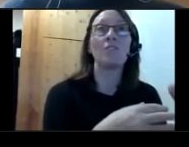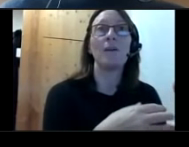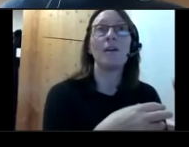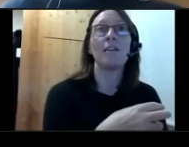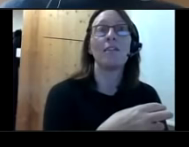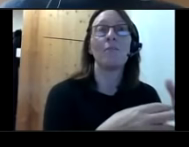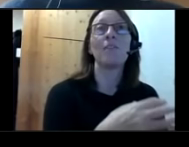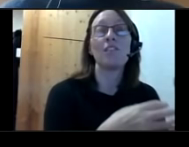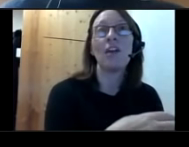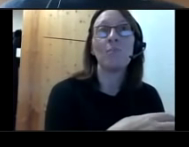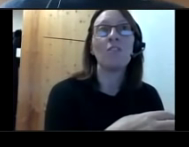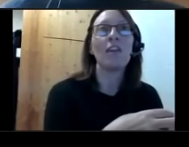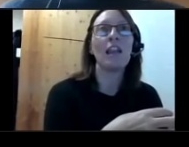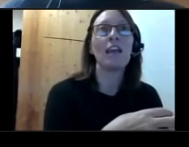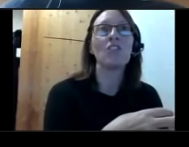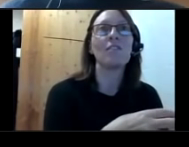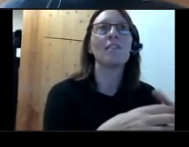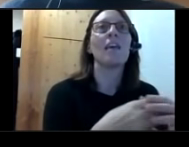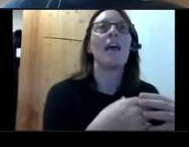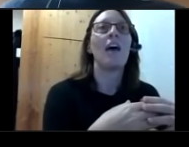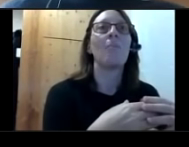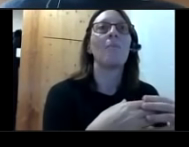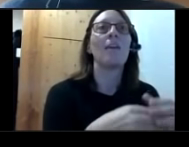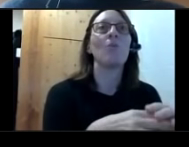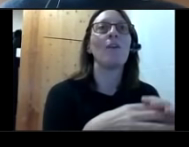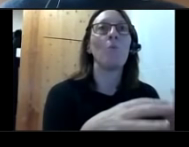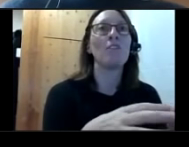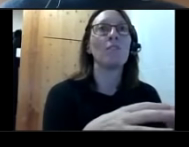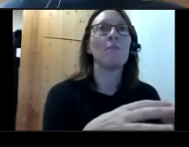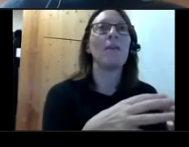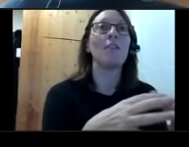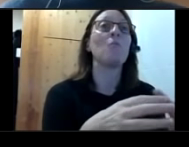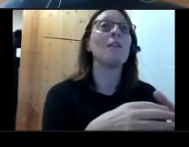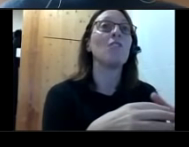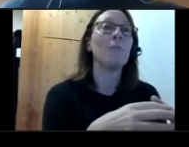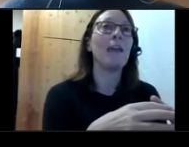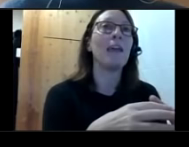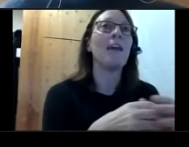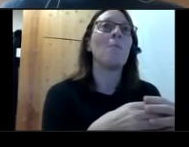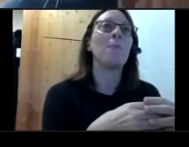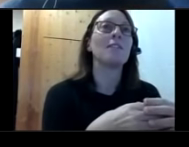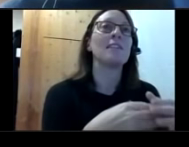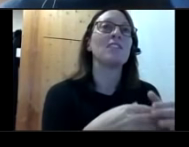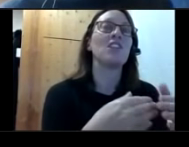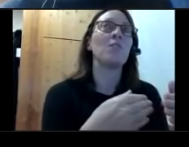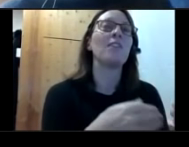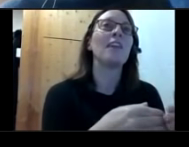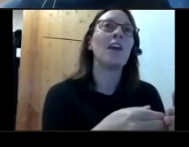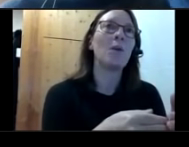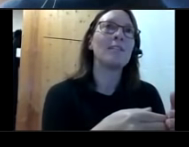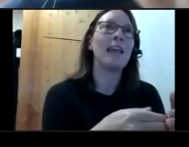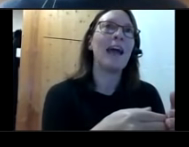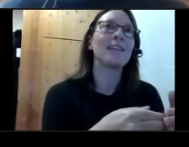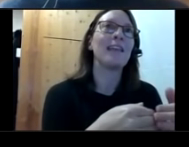are potentially covered by the regulations. If you have a wider remit, then you may not be. But essentially, within